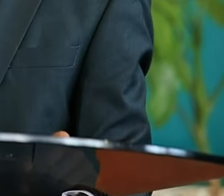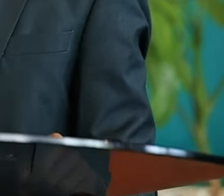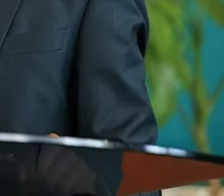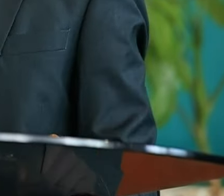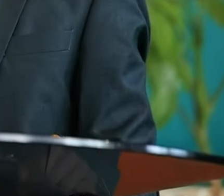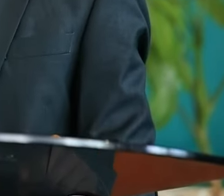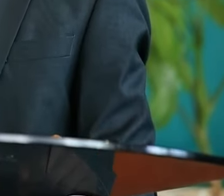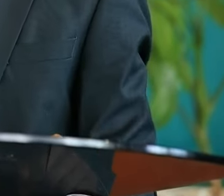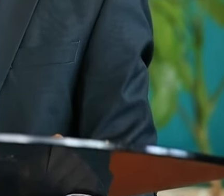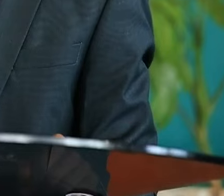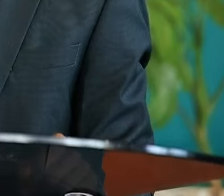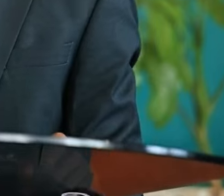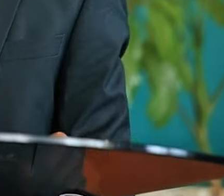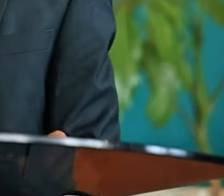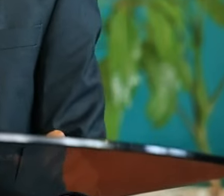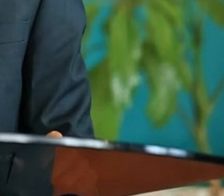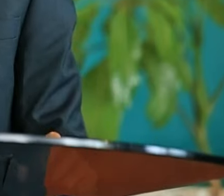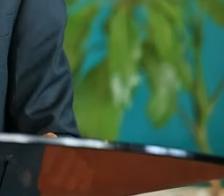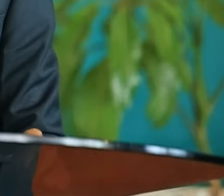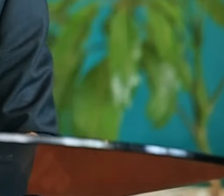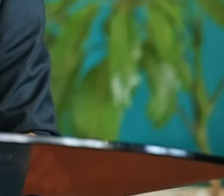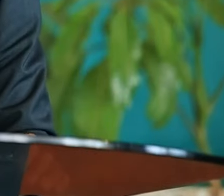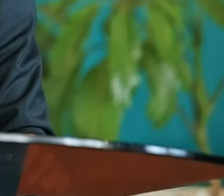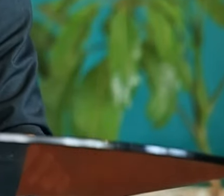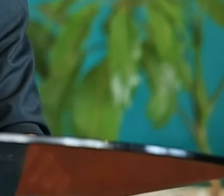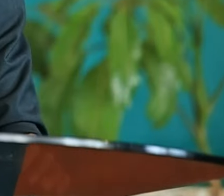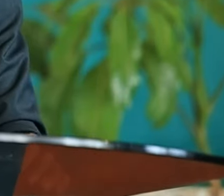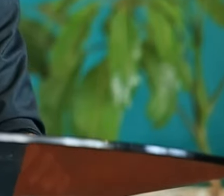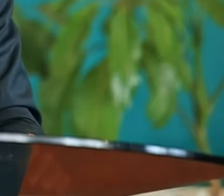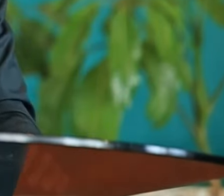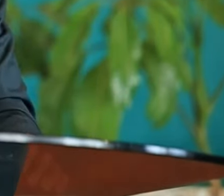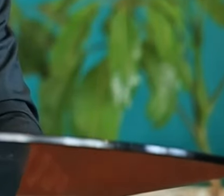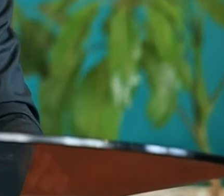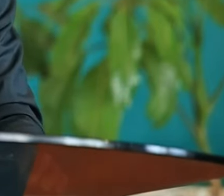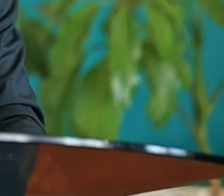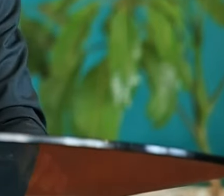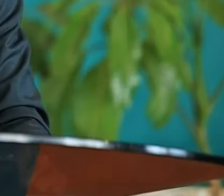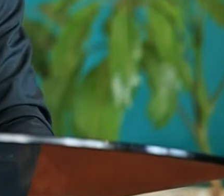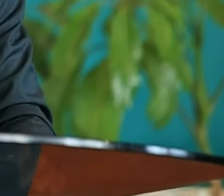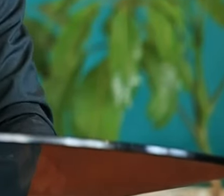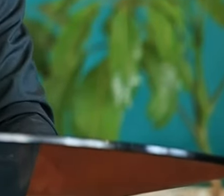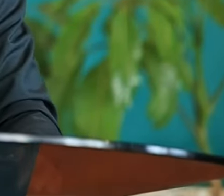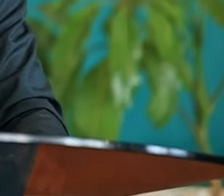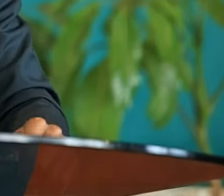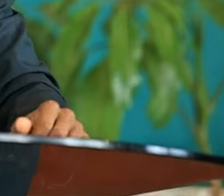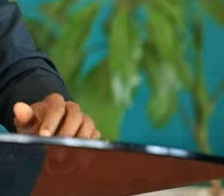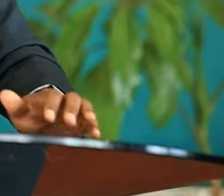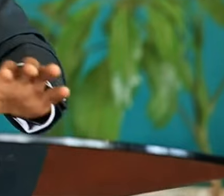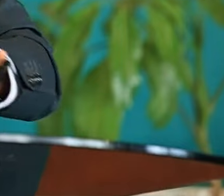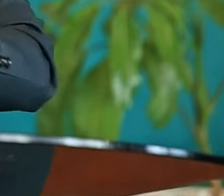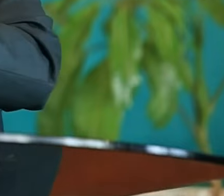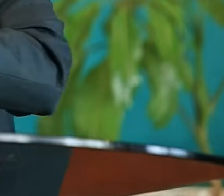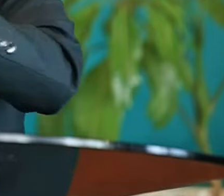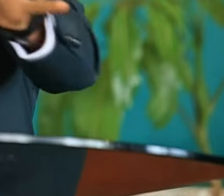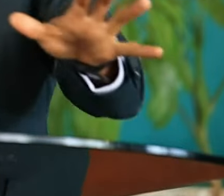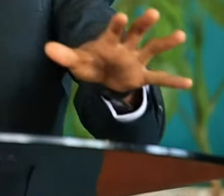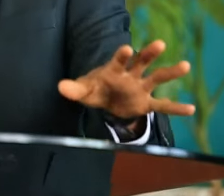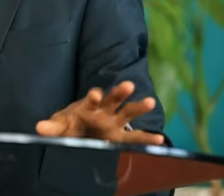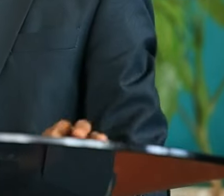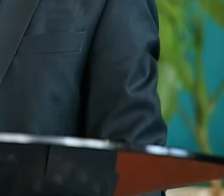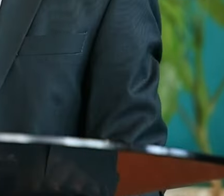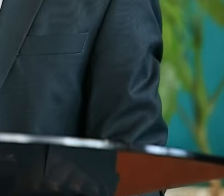blessed in this life, we cannot be comfortable in this world. It doesn't matter